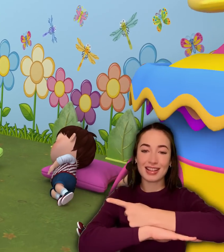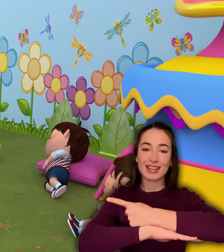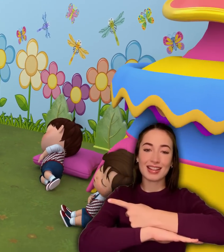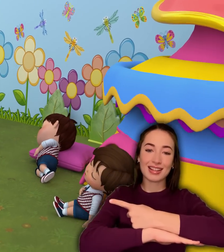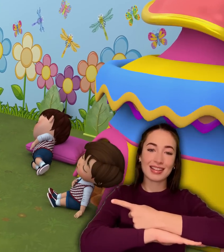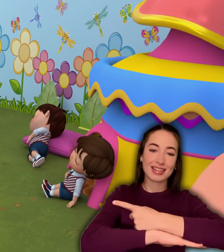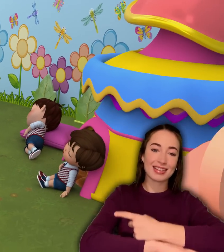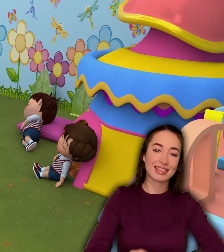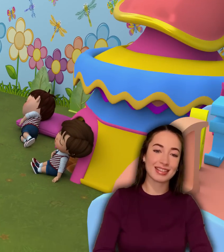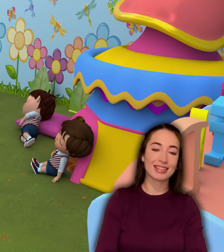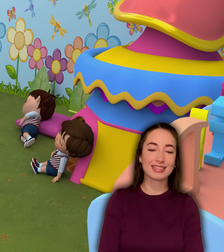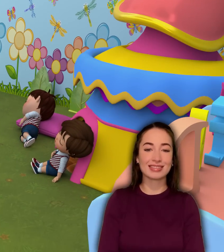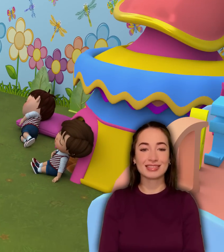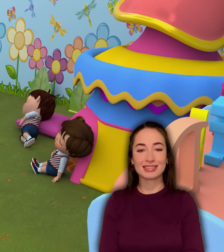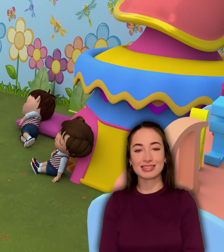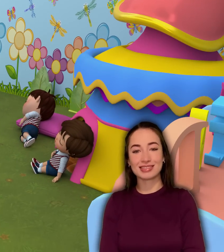saved their